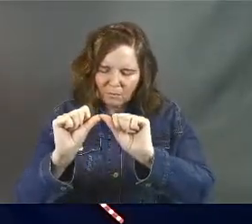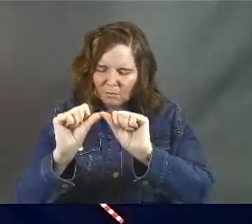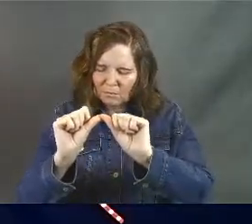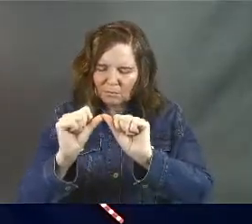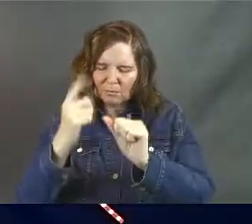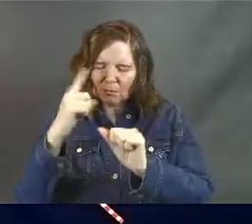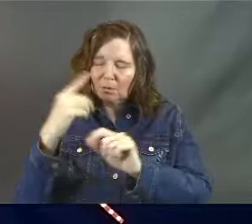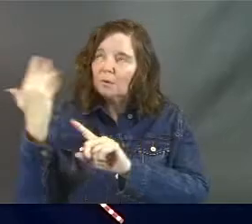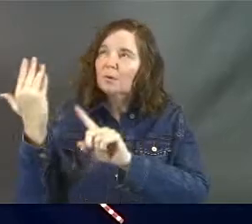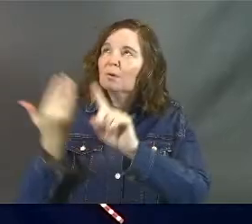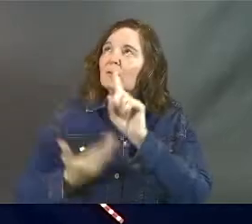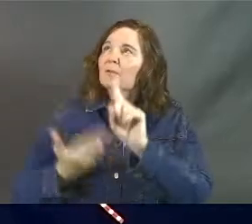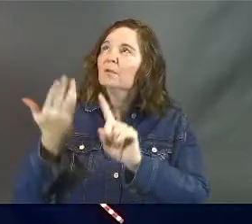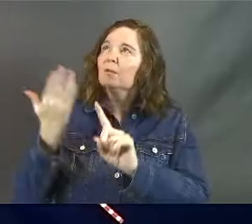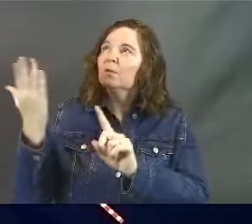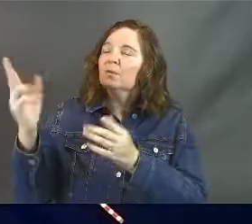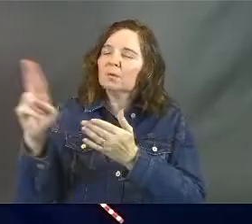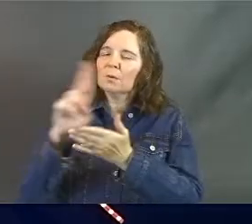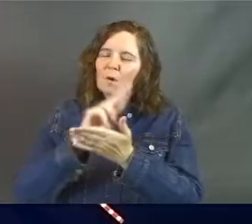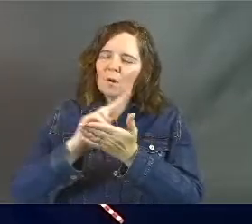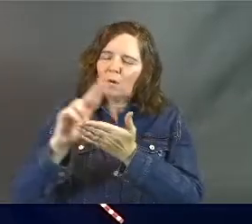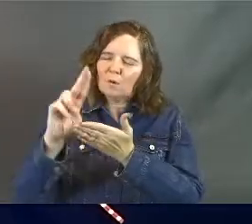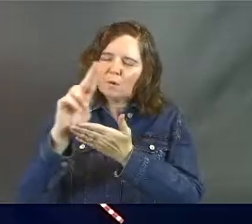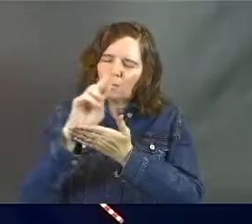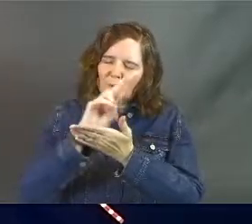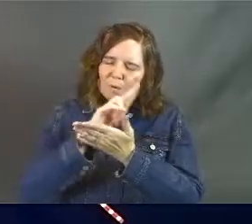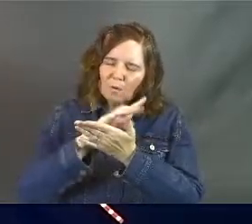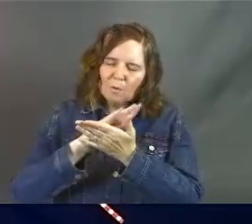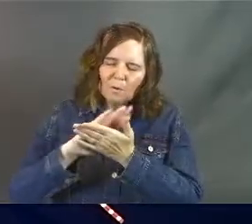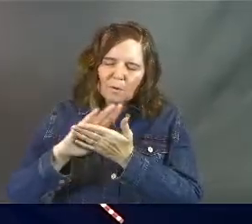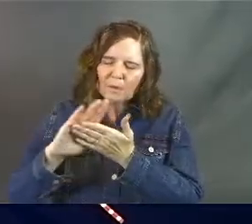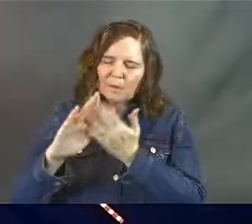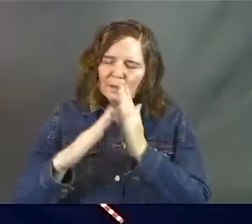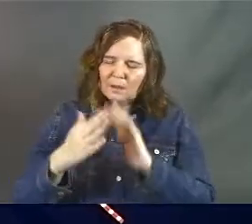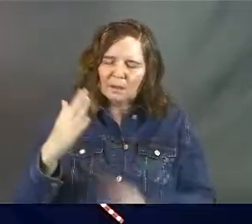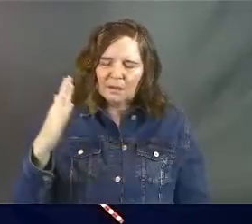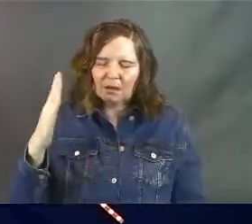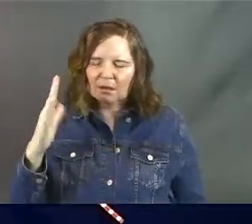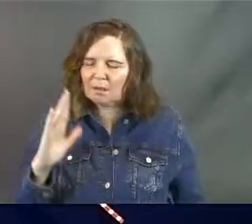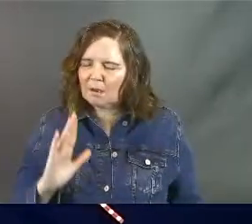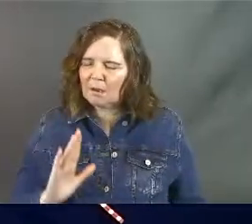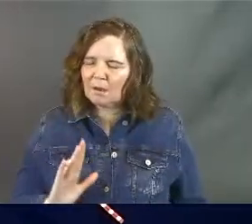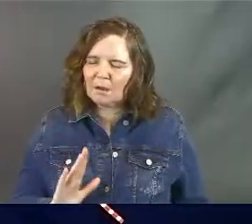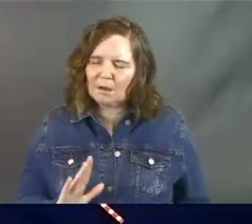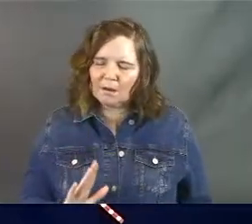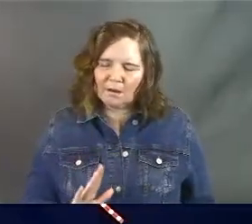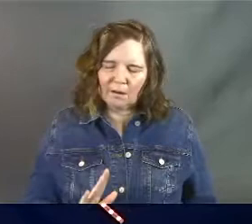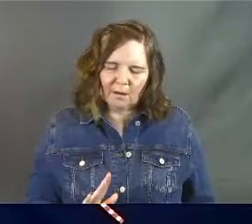Thank you.